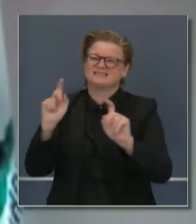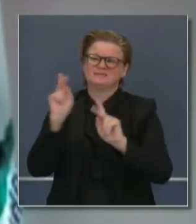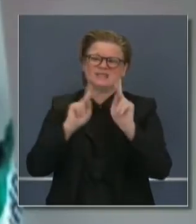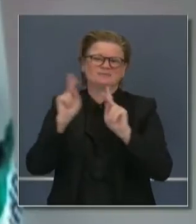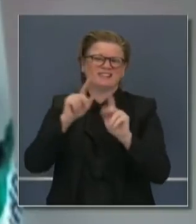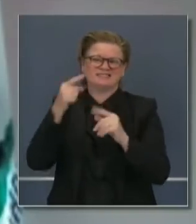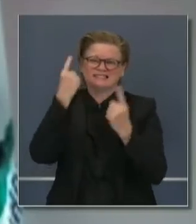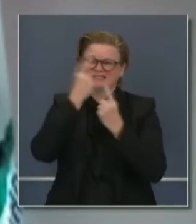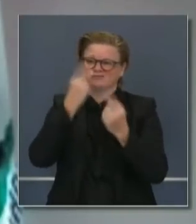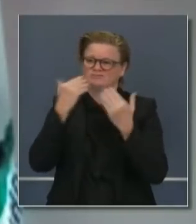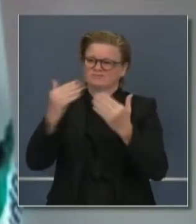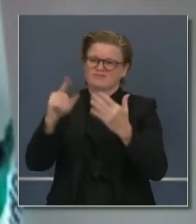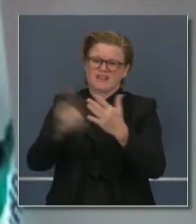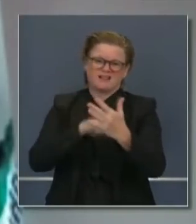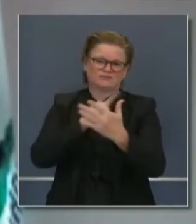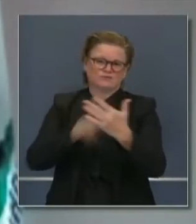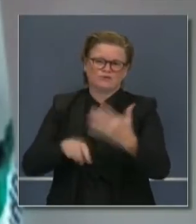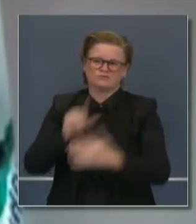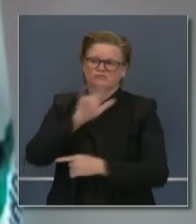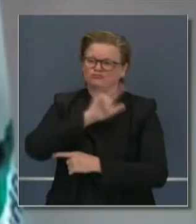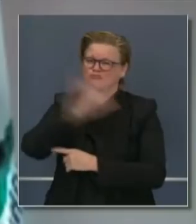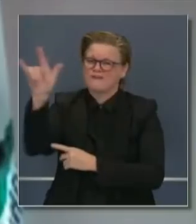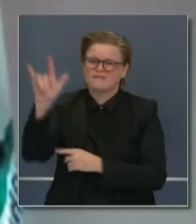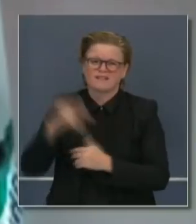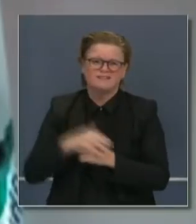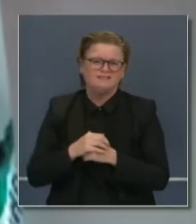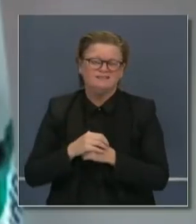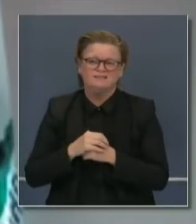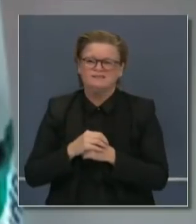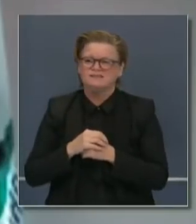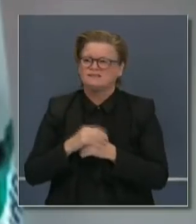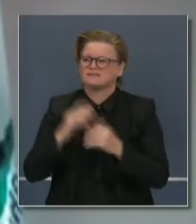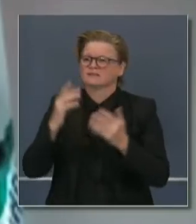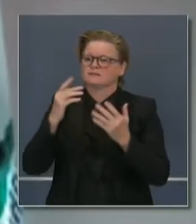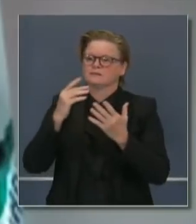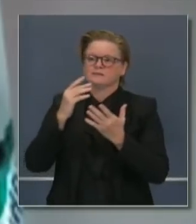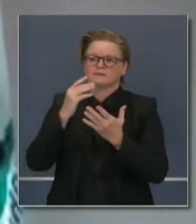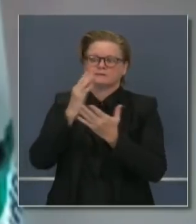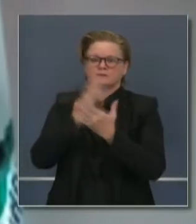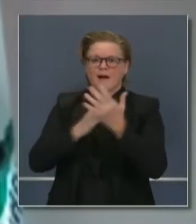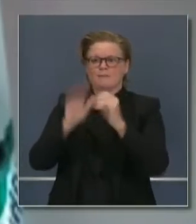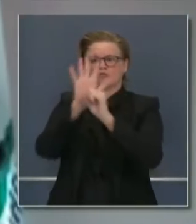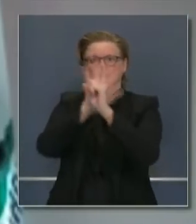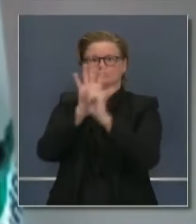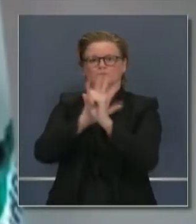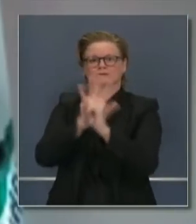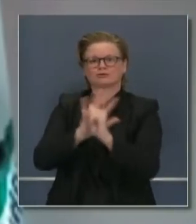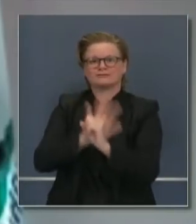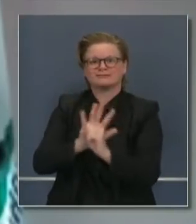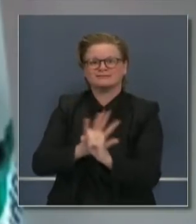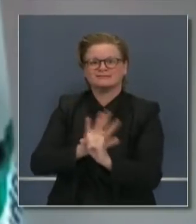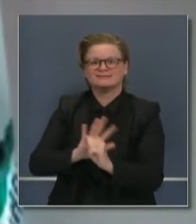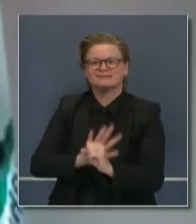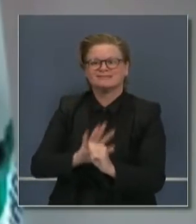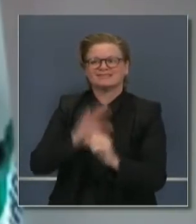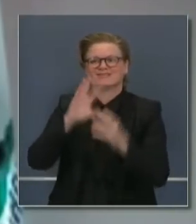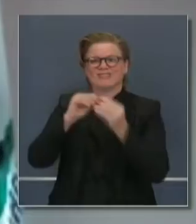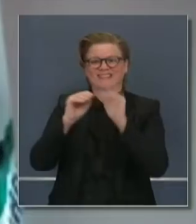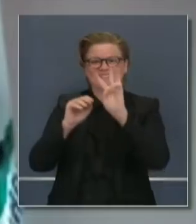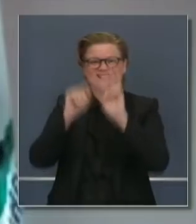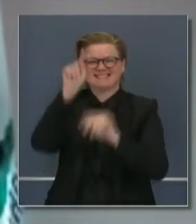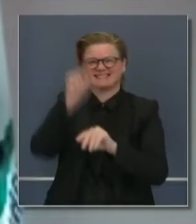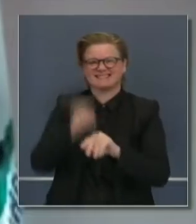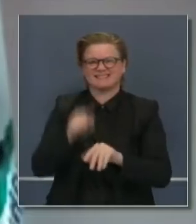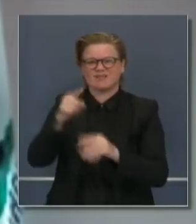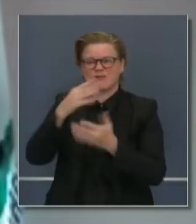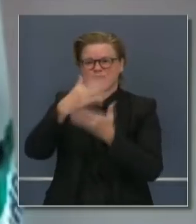plans now as part of the regional stay-at-home order. When a region does cross the threshold and